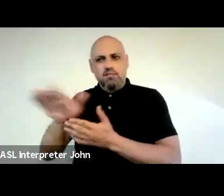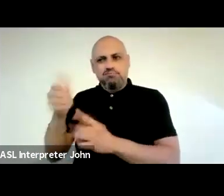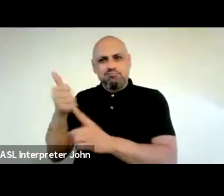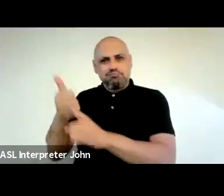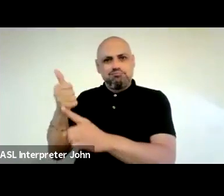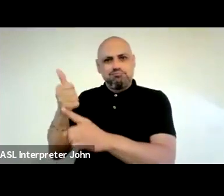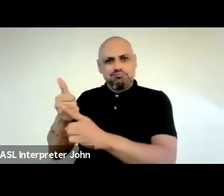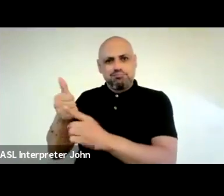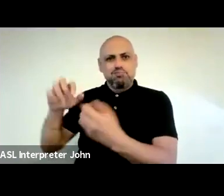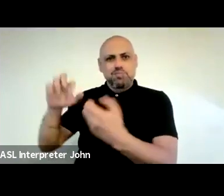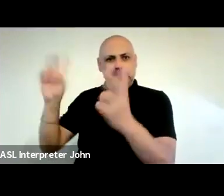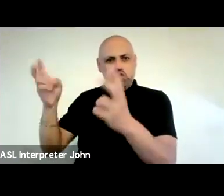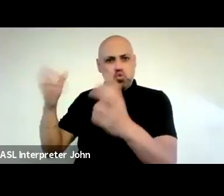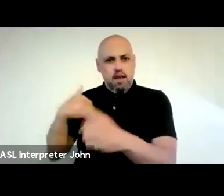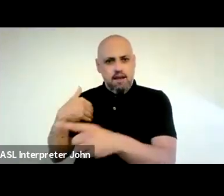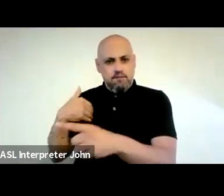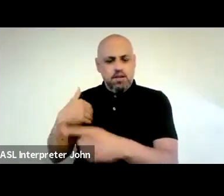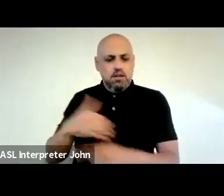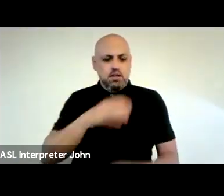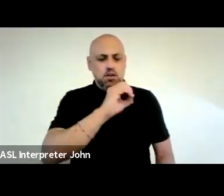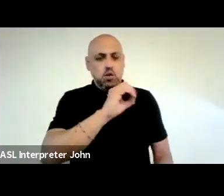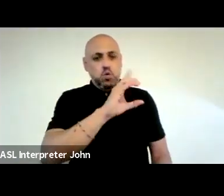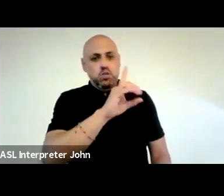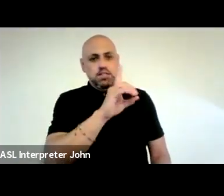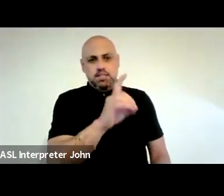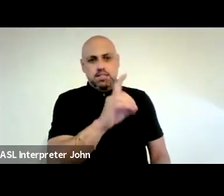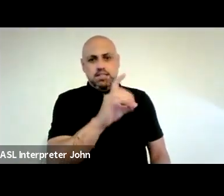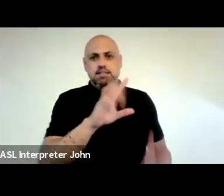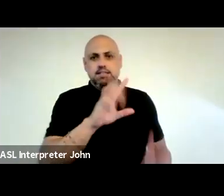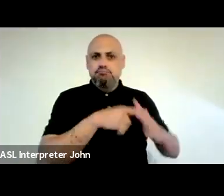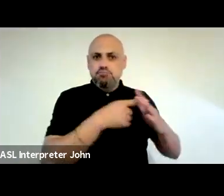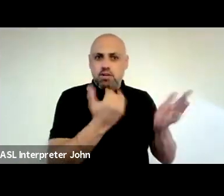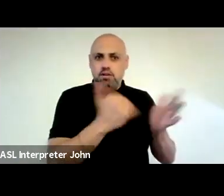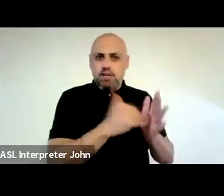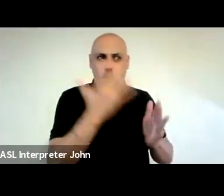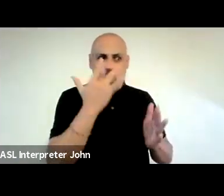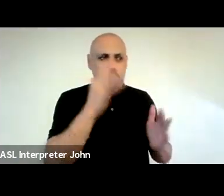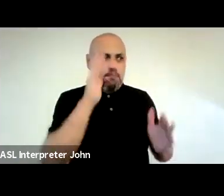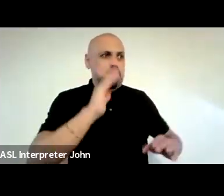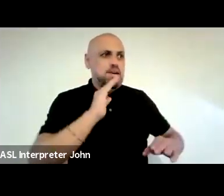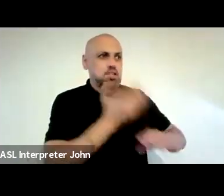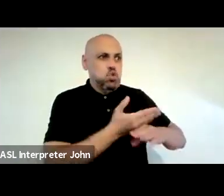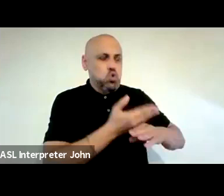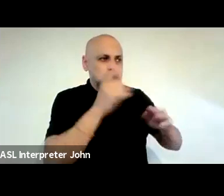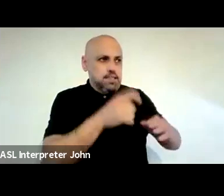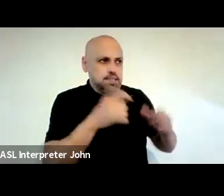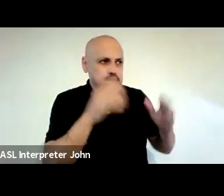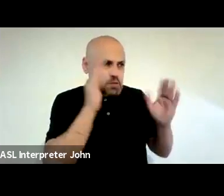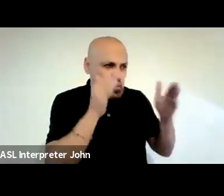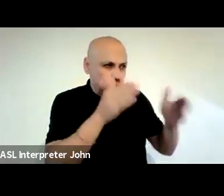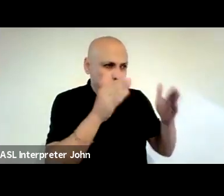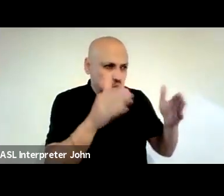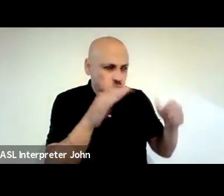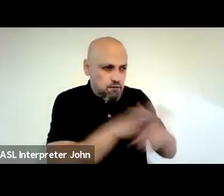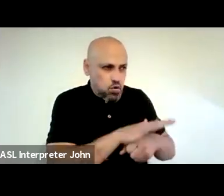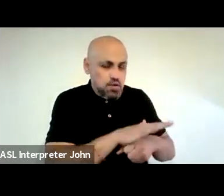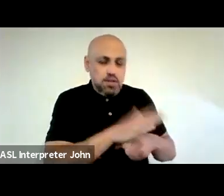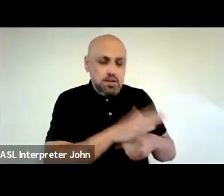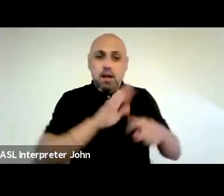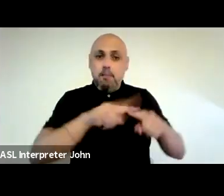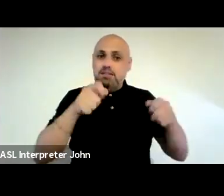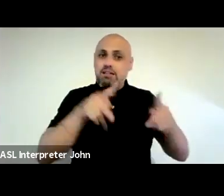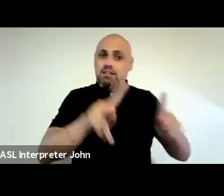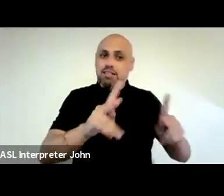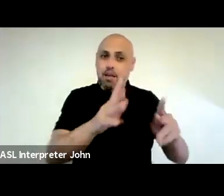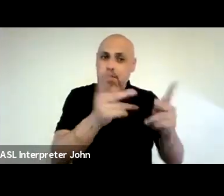ebbed again as my daughter required all my attention. And it was interesting how it allowed me the space to be a father,